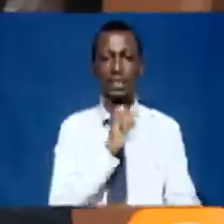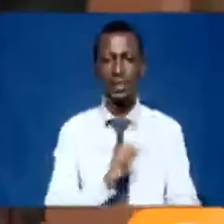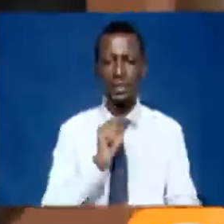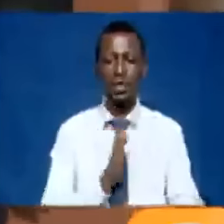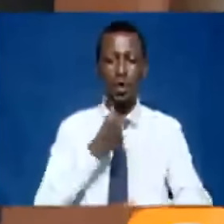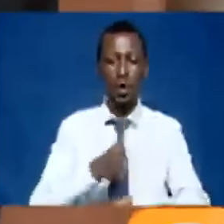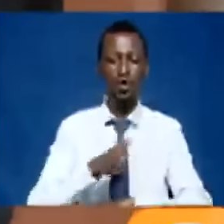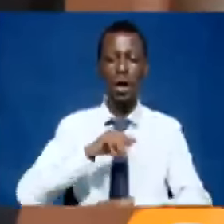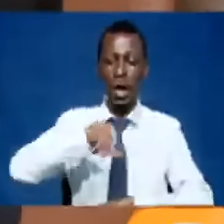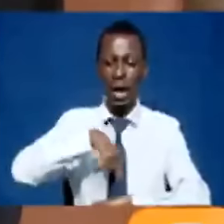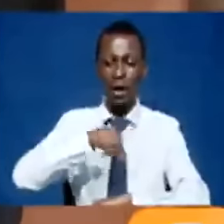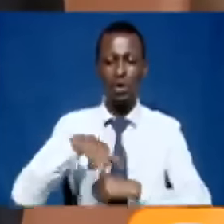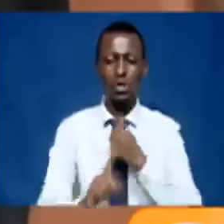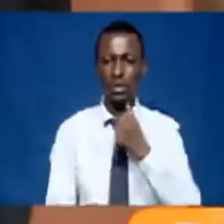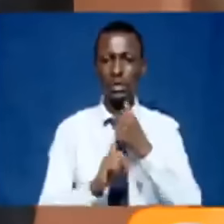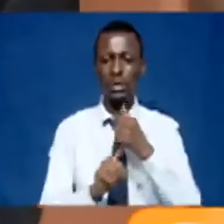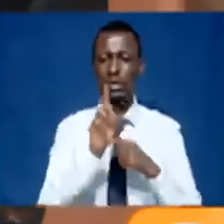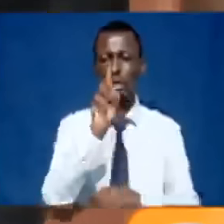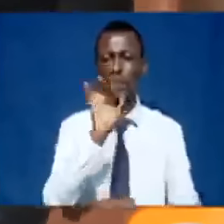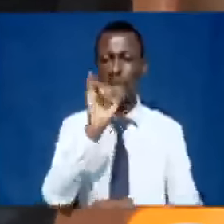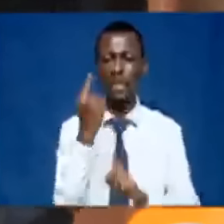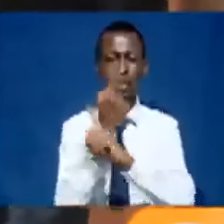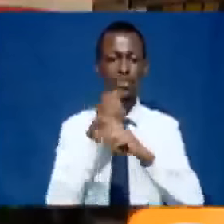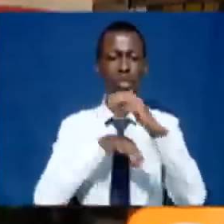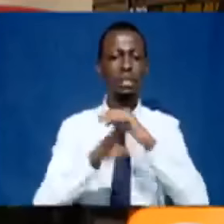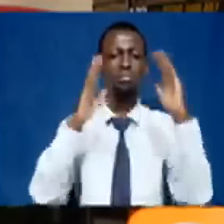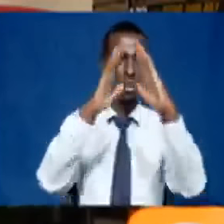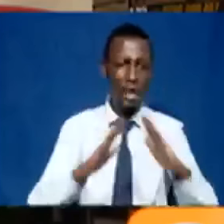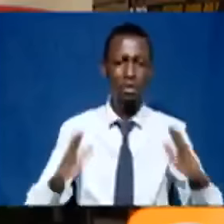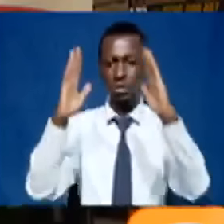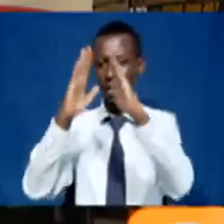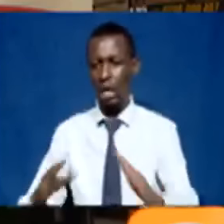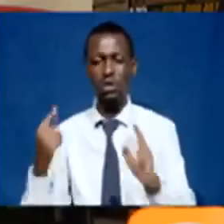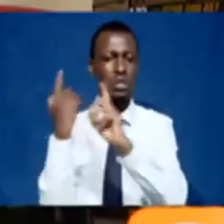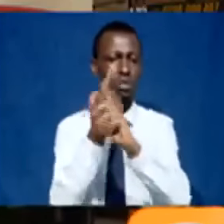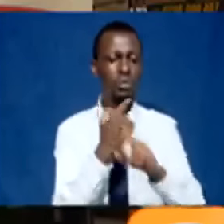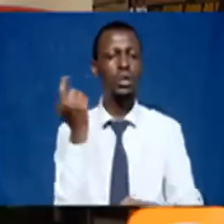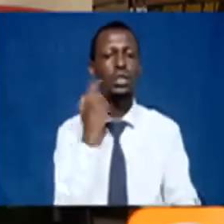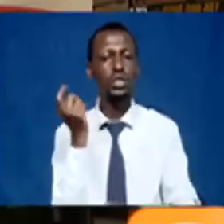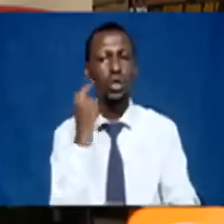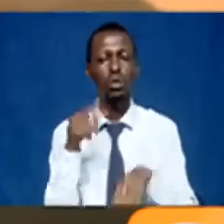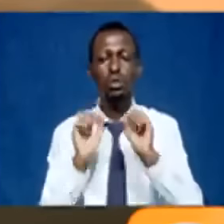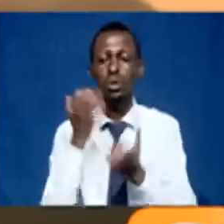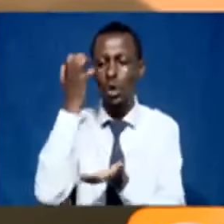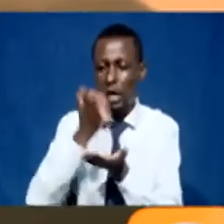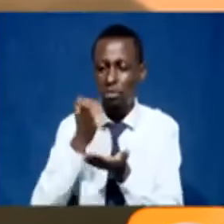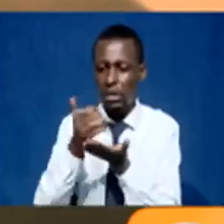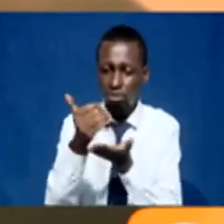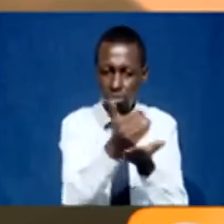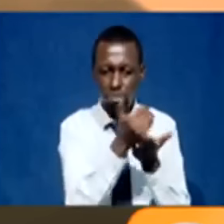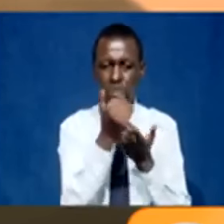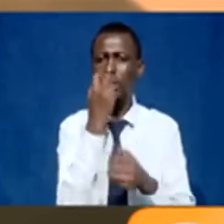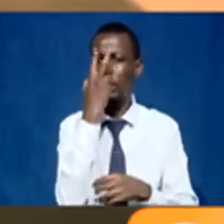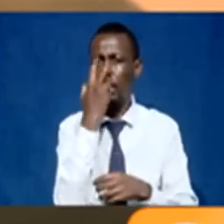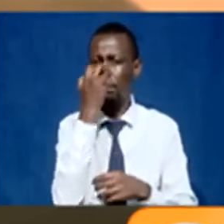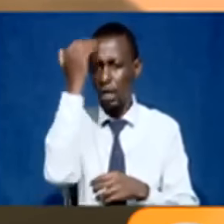than 6 hours, detectives moved from house to house, shop to shop, in search of evidence to help trace the